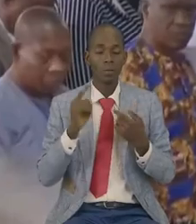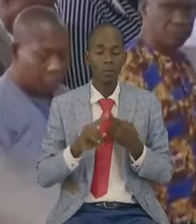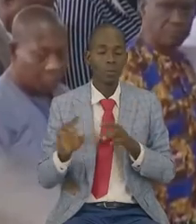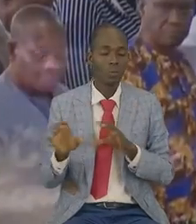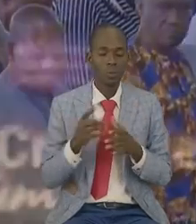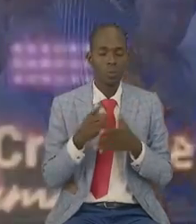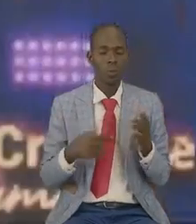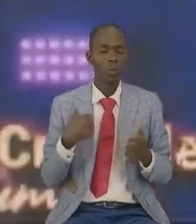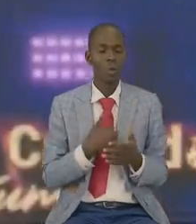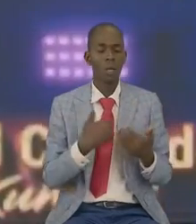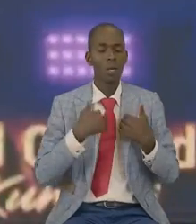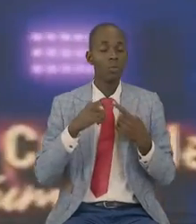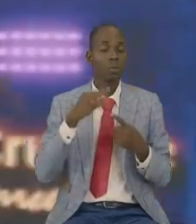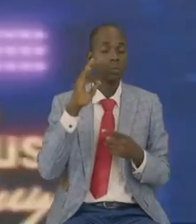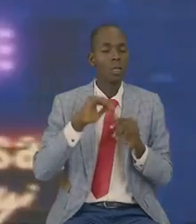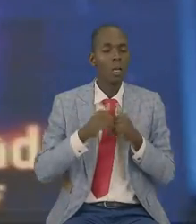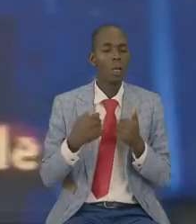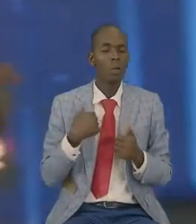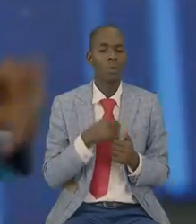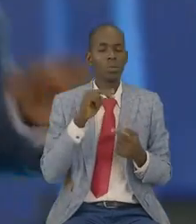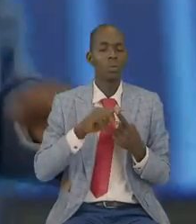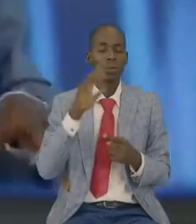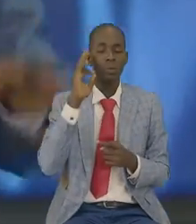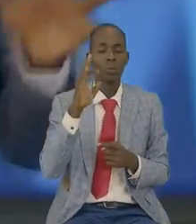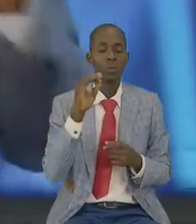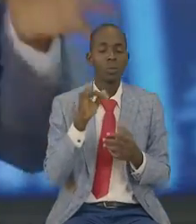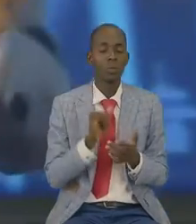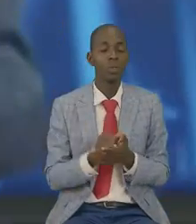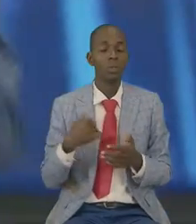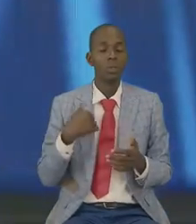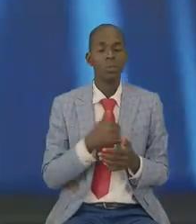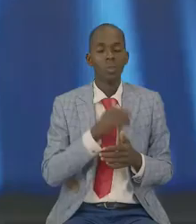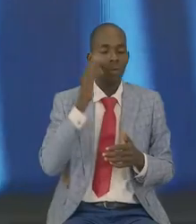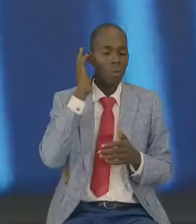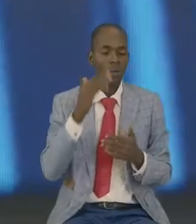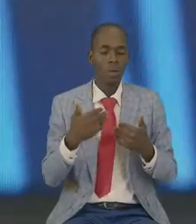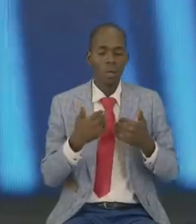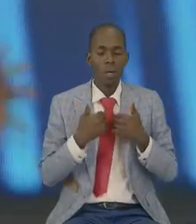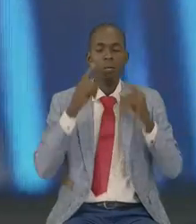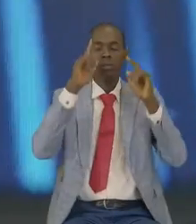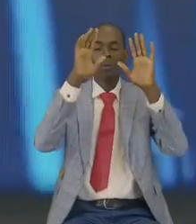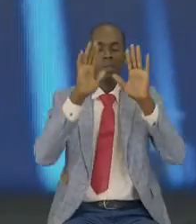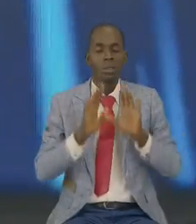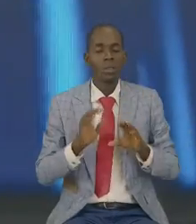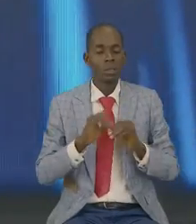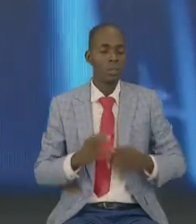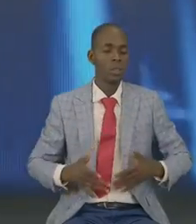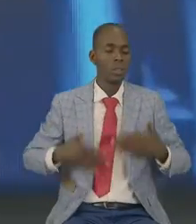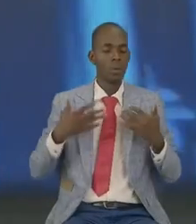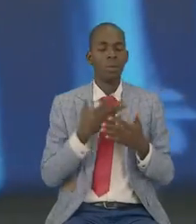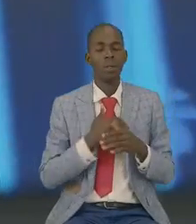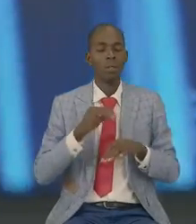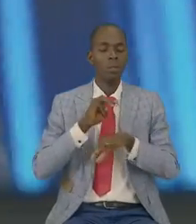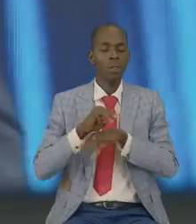preach, how we ought to minister, so that we'll have excellence in life and ministry. We pray that